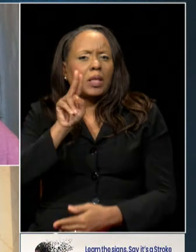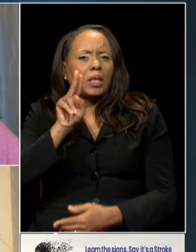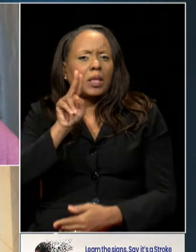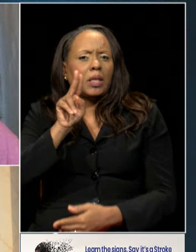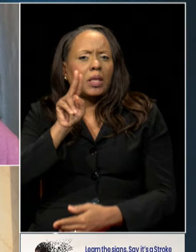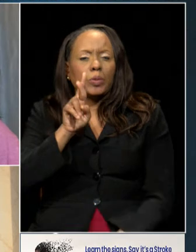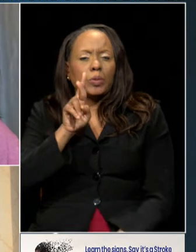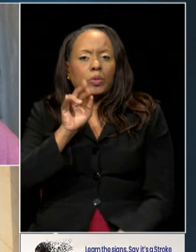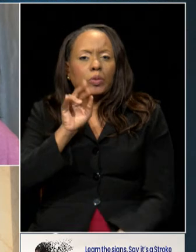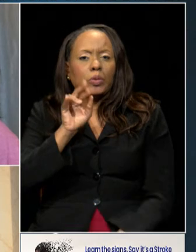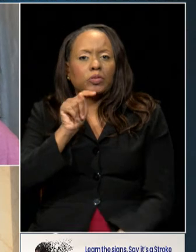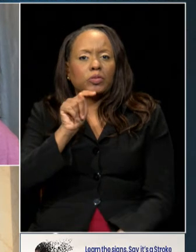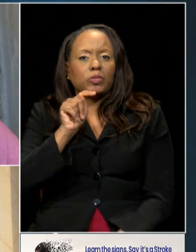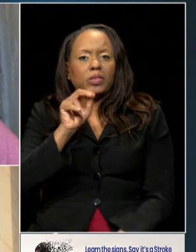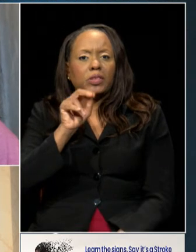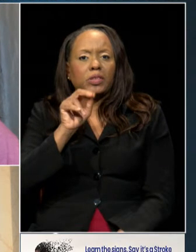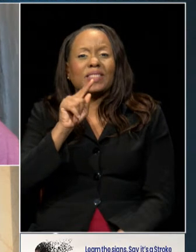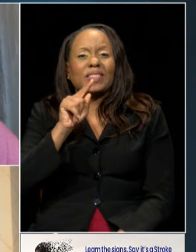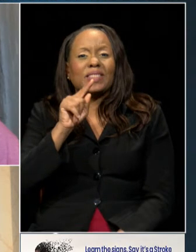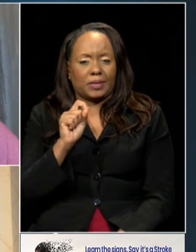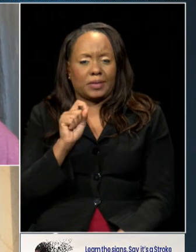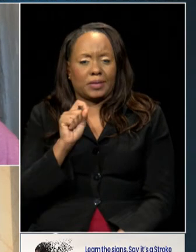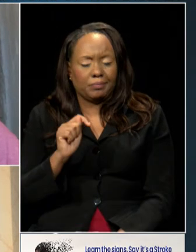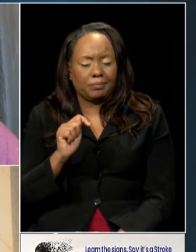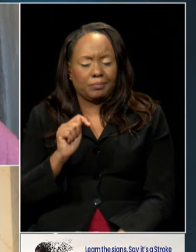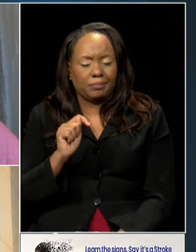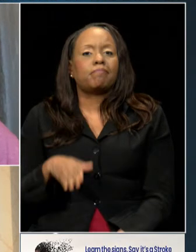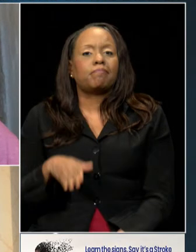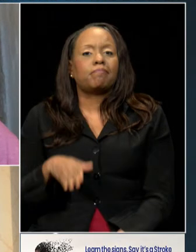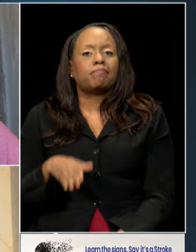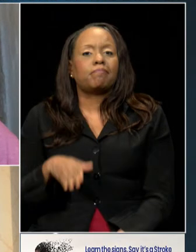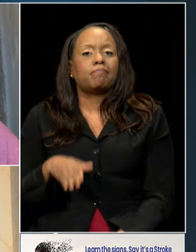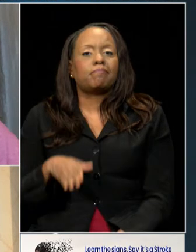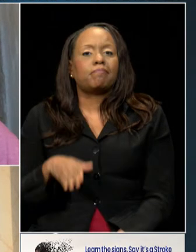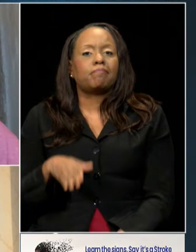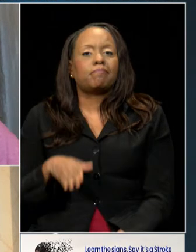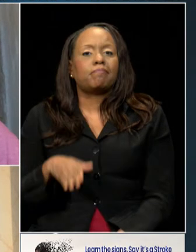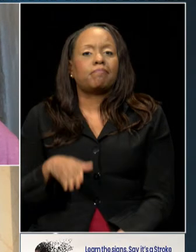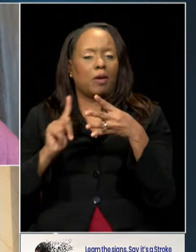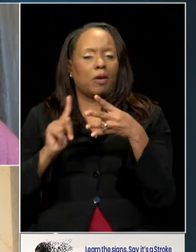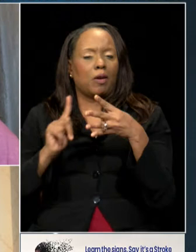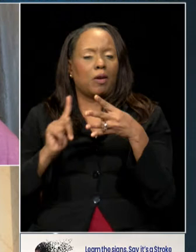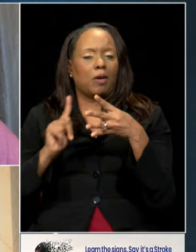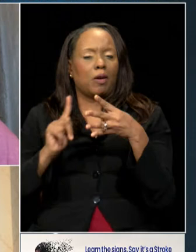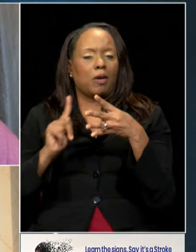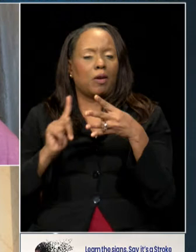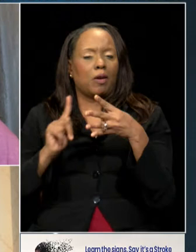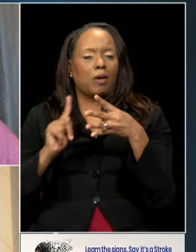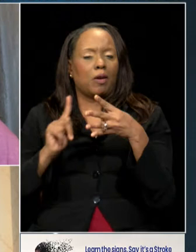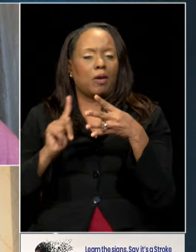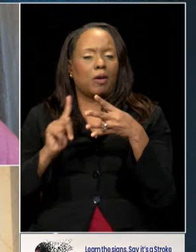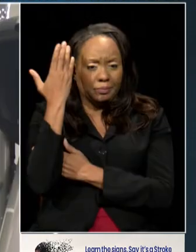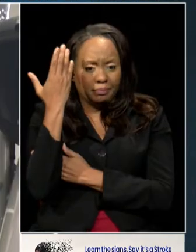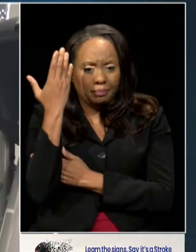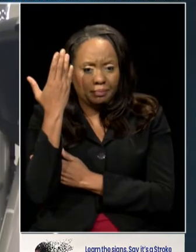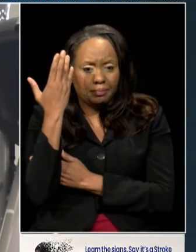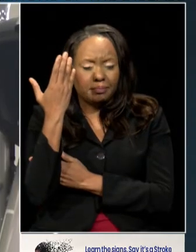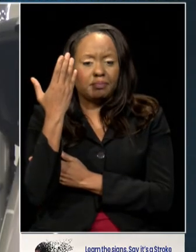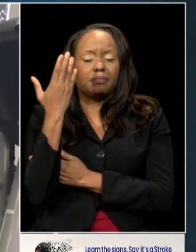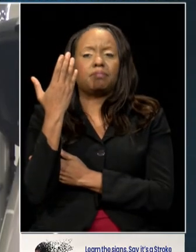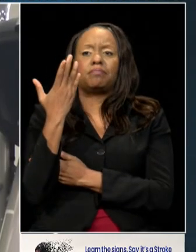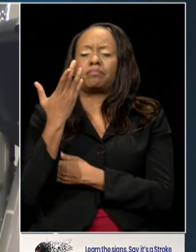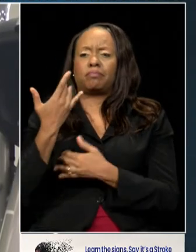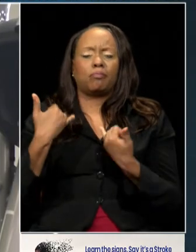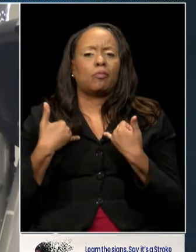Burnham joins us this evening as well. So we are very happy to have you joining us here, ladies, on Your Health, Your Action. To